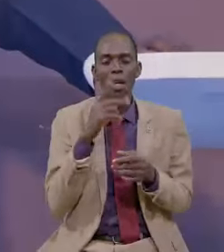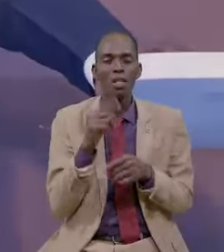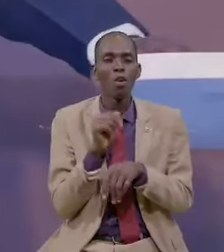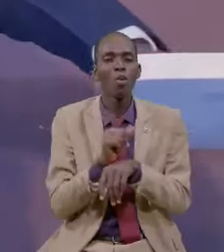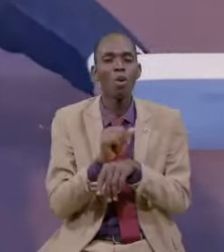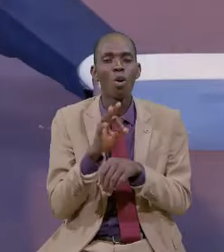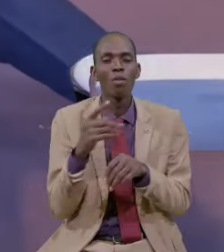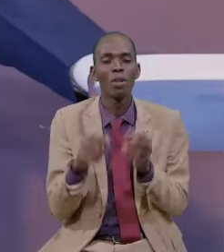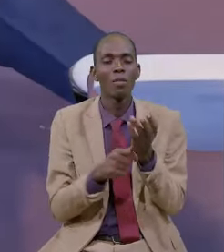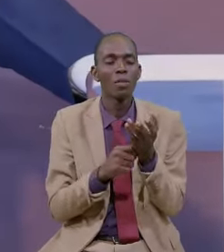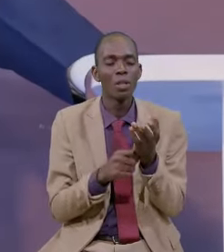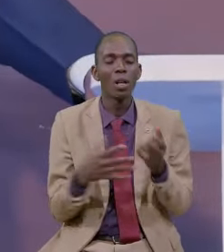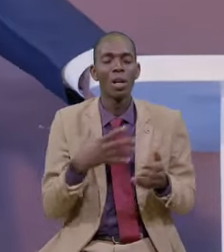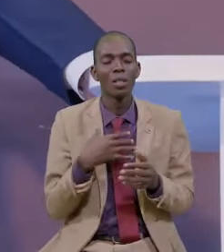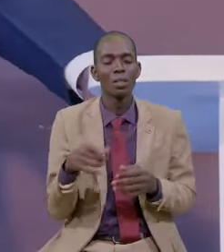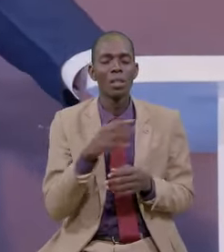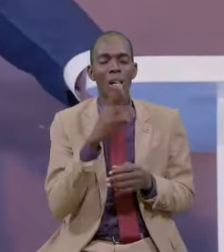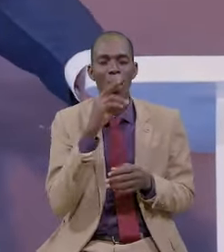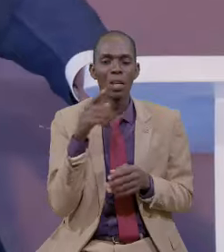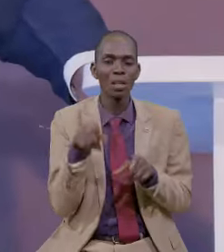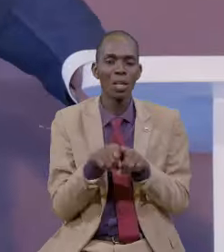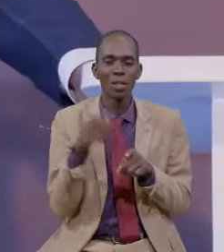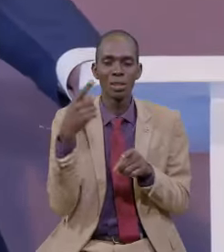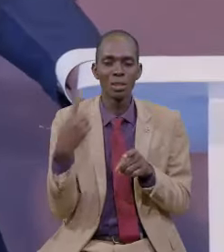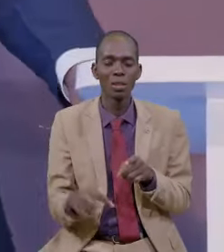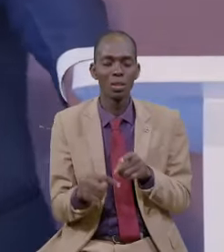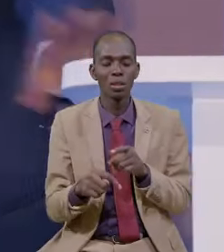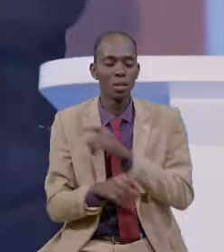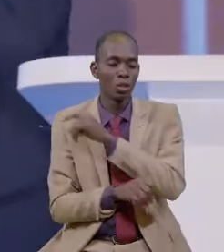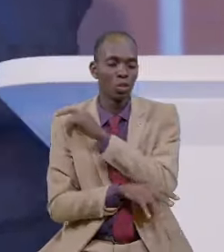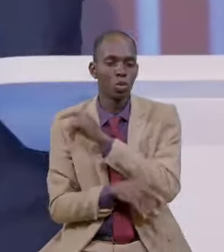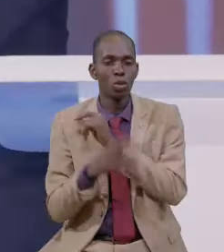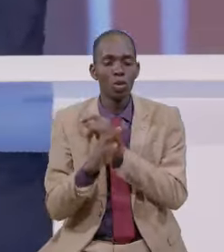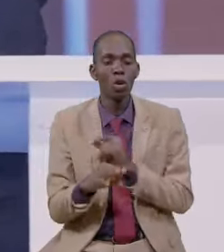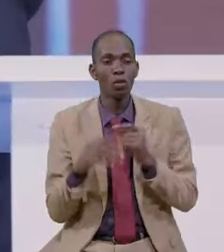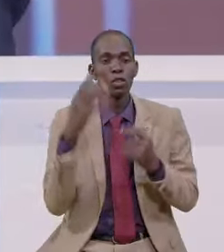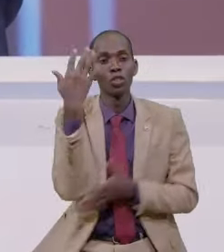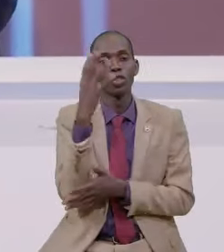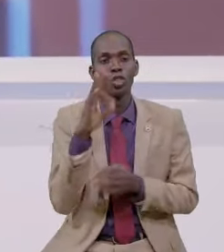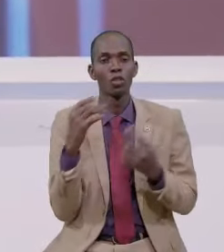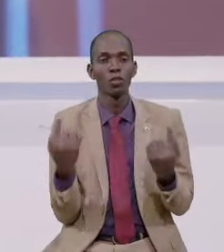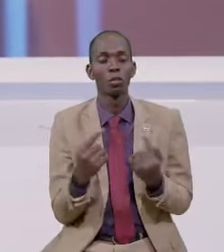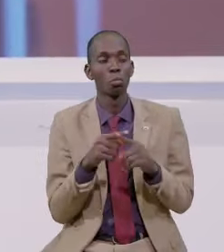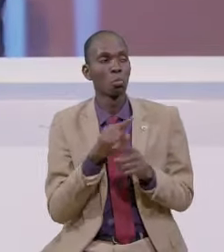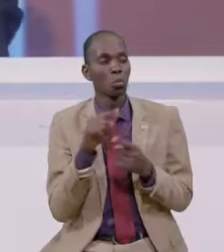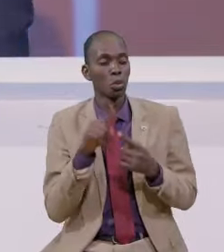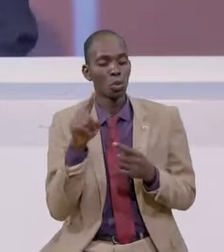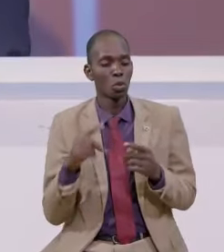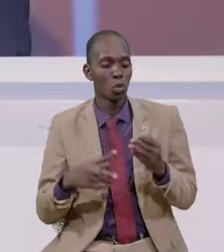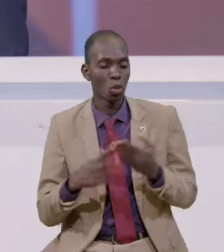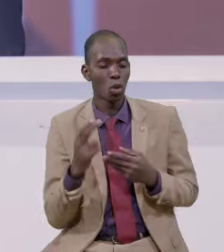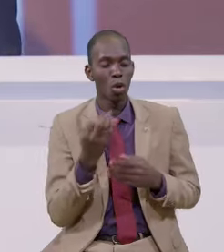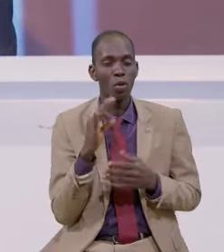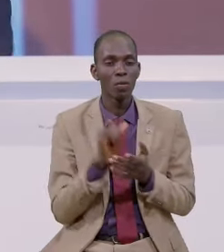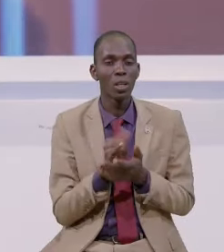the branches of sin. And when you cut that off, you, that salvation, that praise the